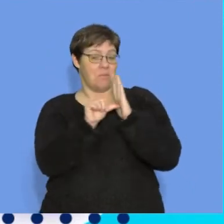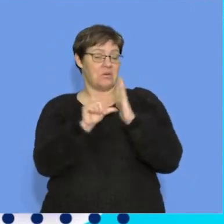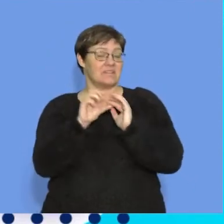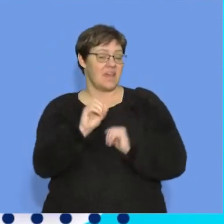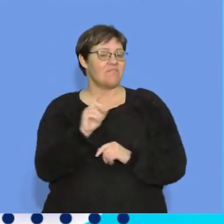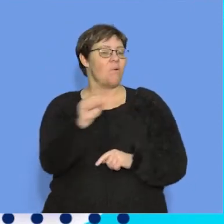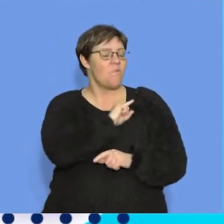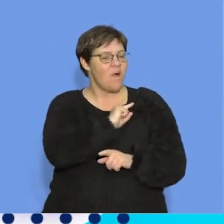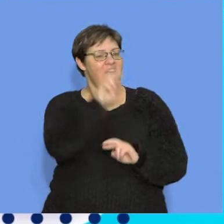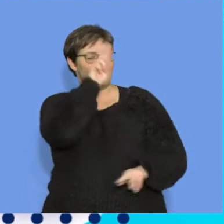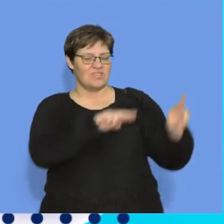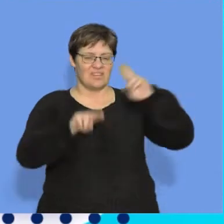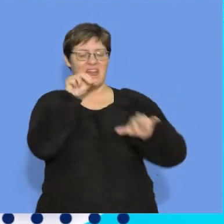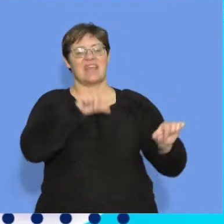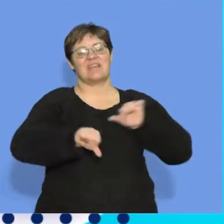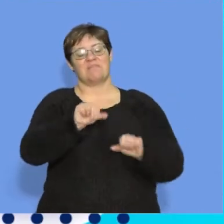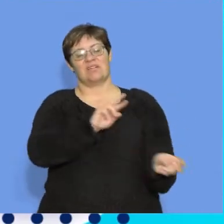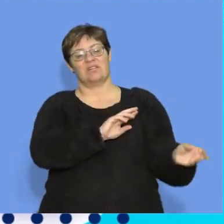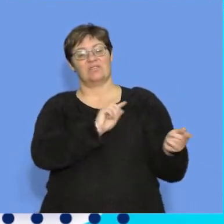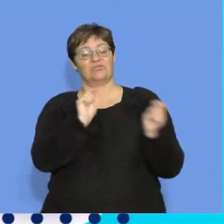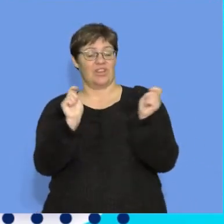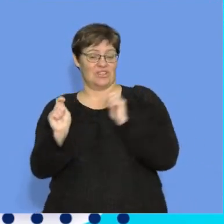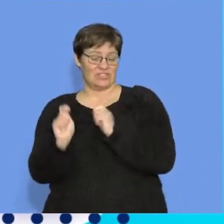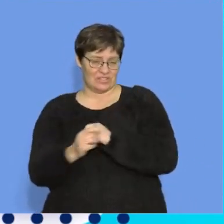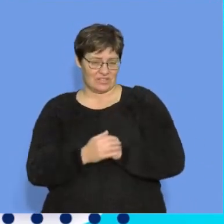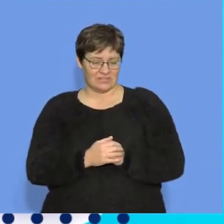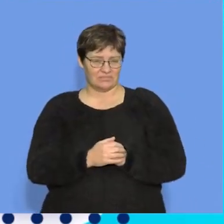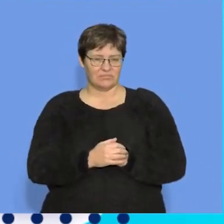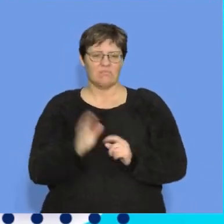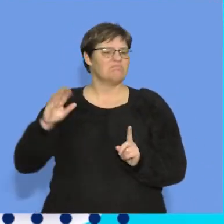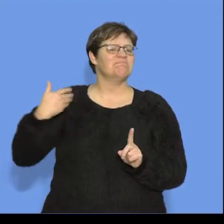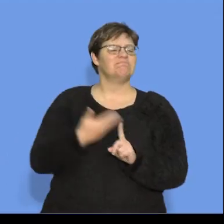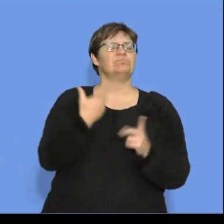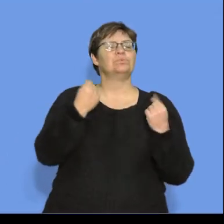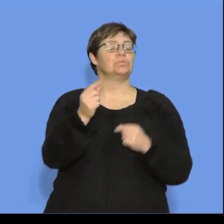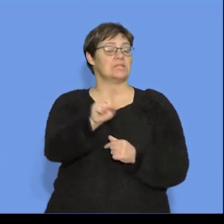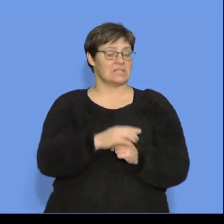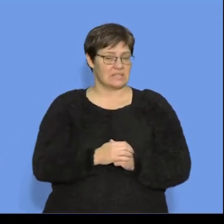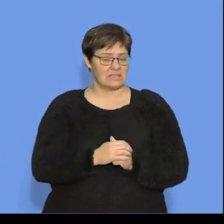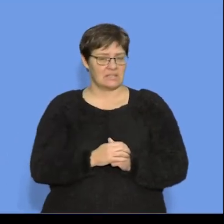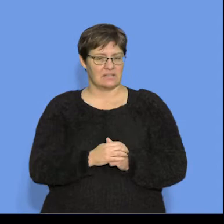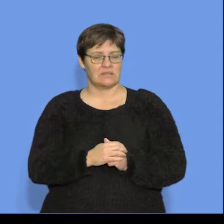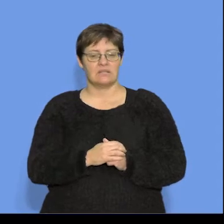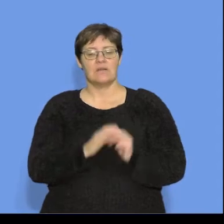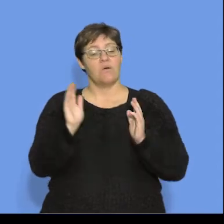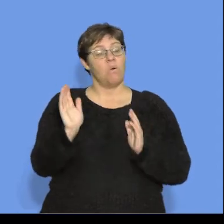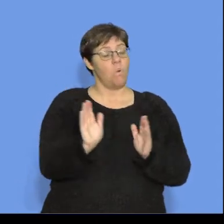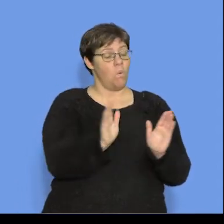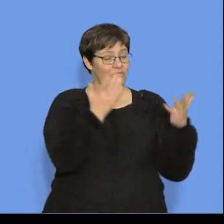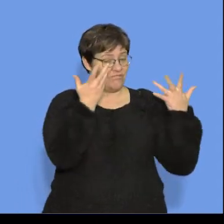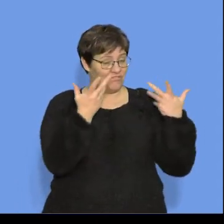we're revising chemical change. Let's have a look what we've done so far. We have dealt with